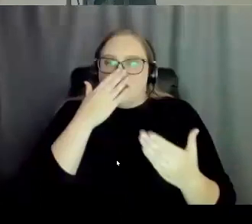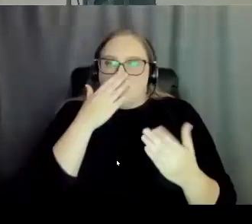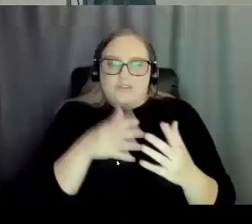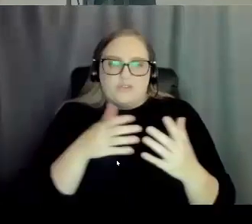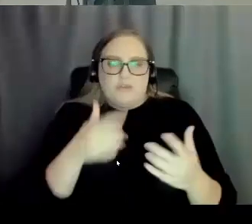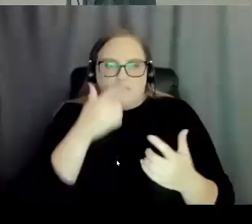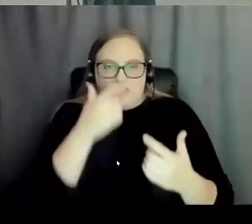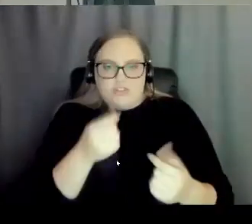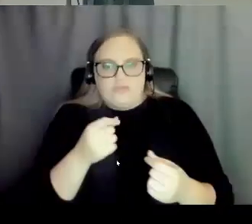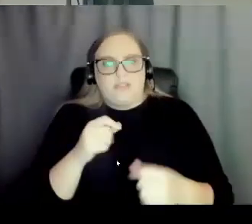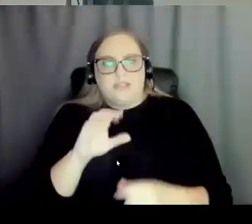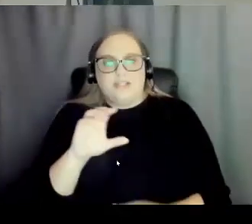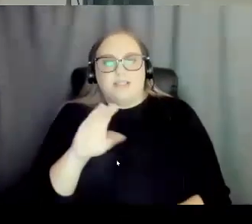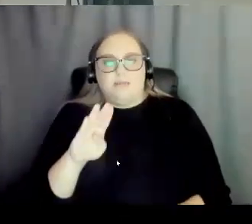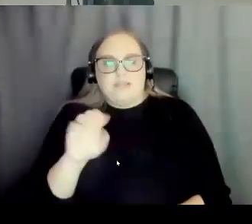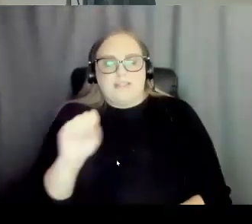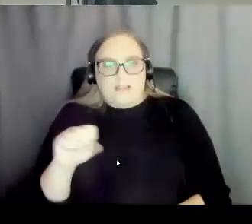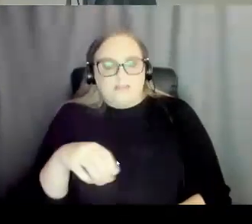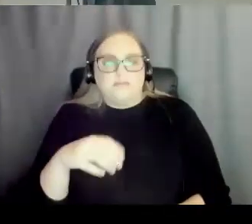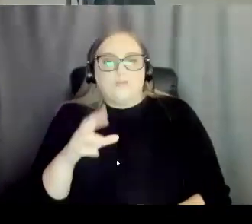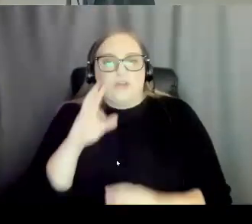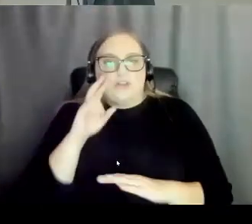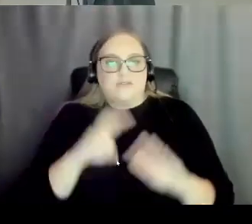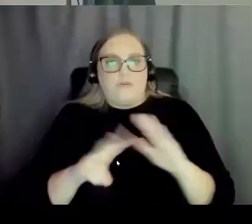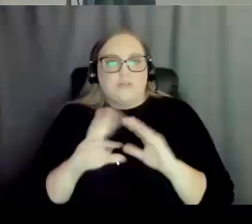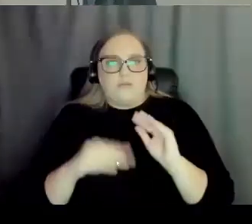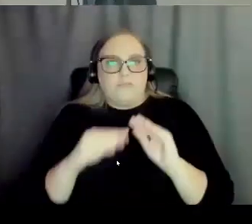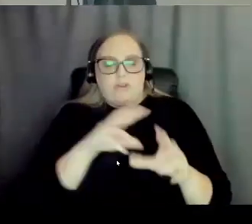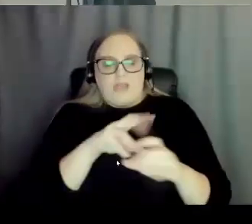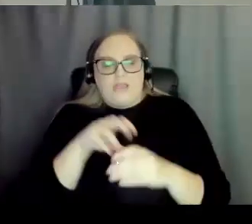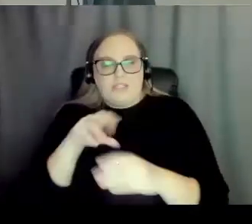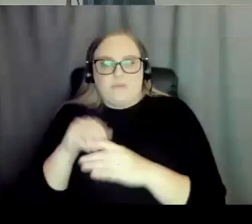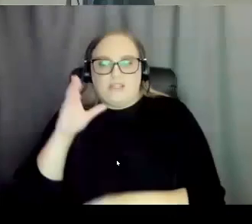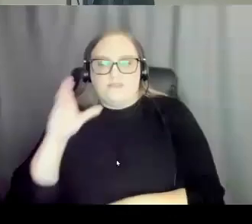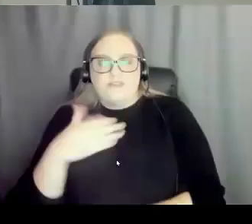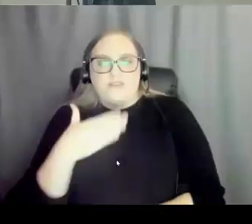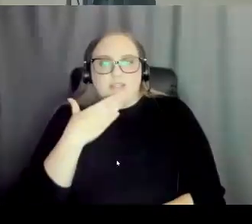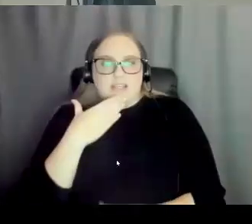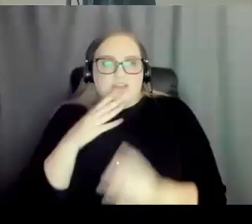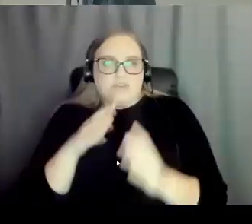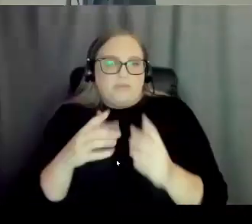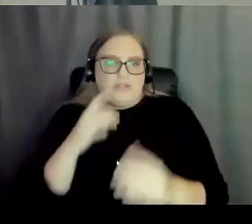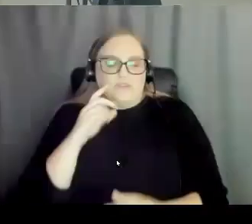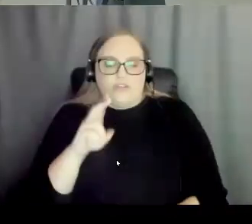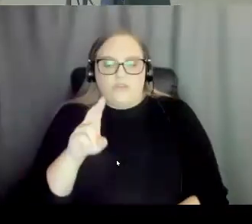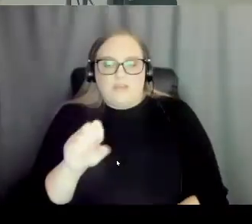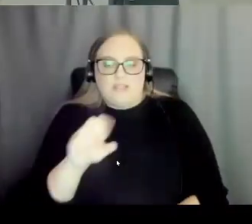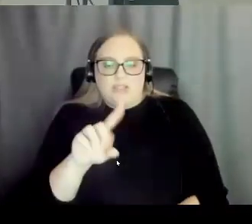siting, and we look forward to further engagement in the future. So thank you very much from the U.S. Department of Energy.